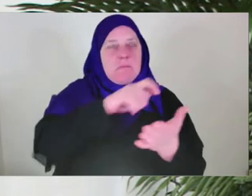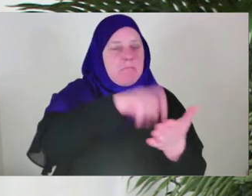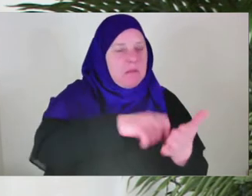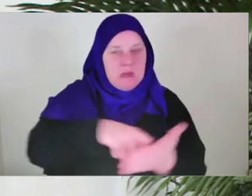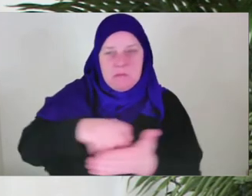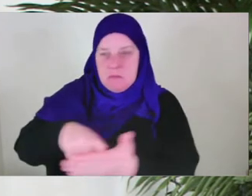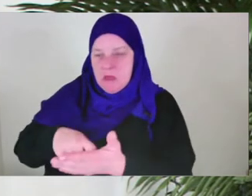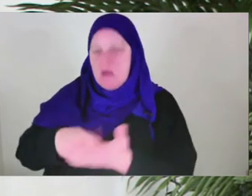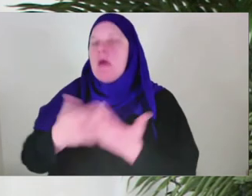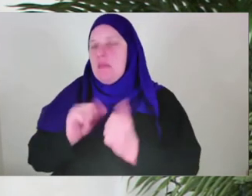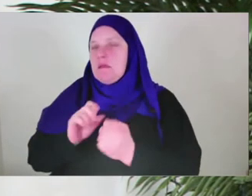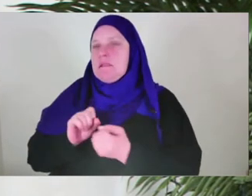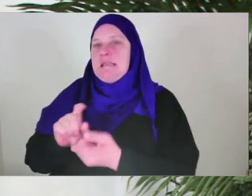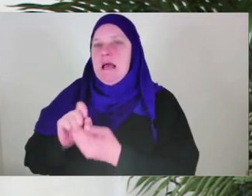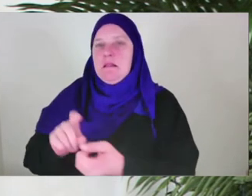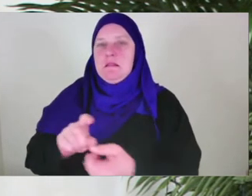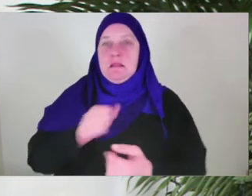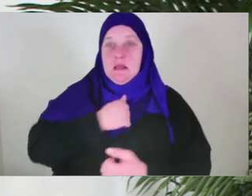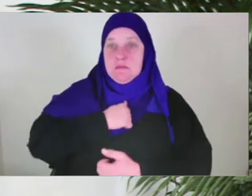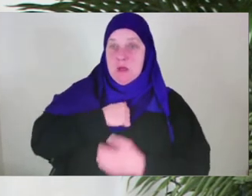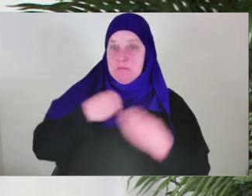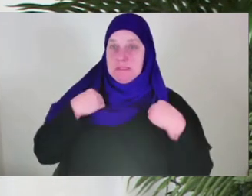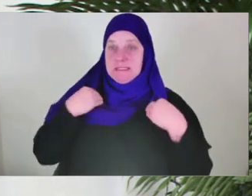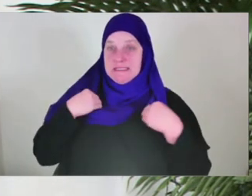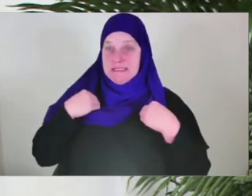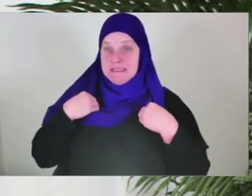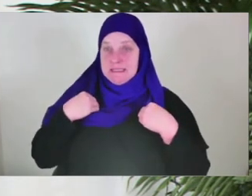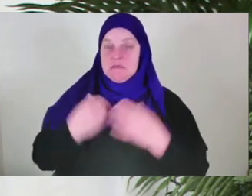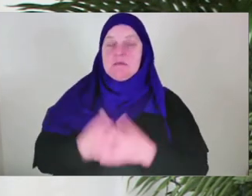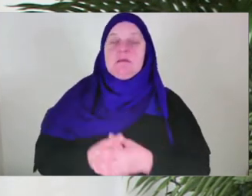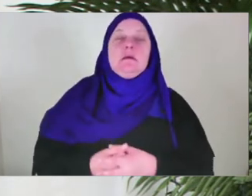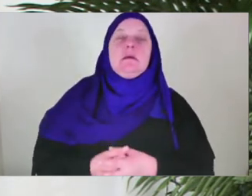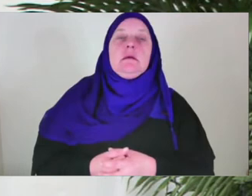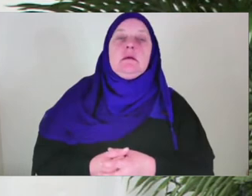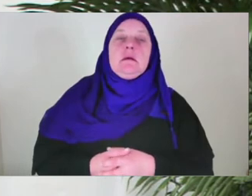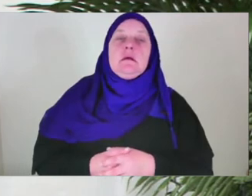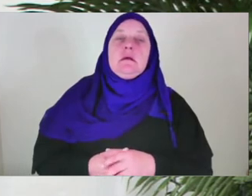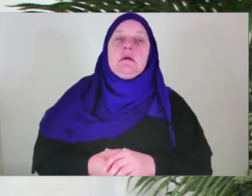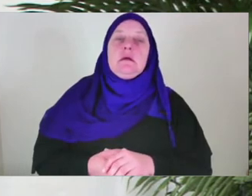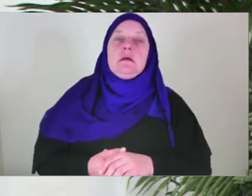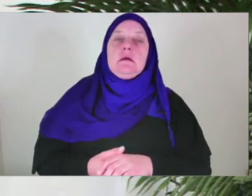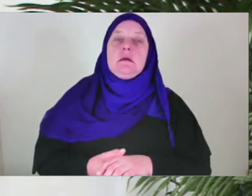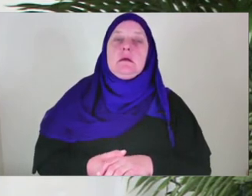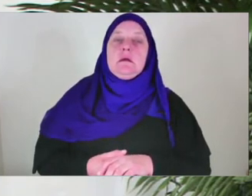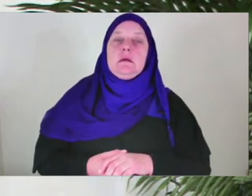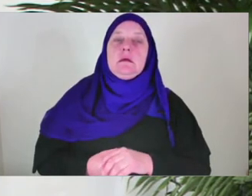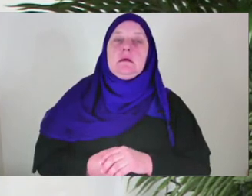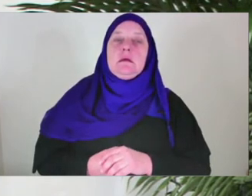trading and making a profit on the contracts, rather than taking physical delivery, et cetera,